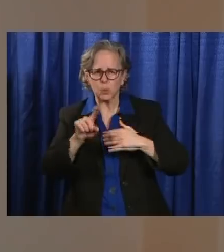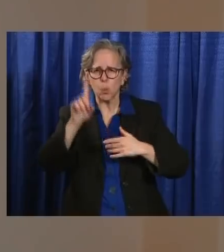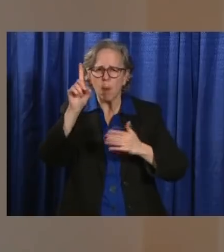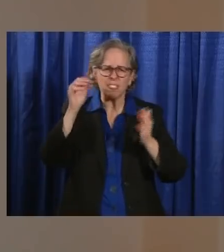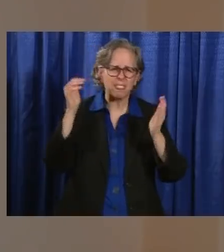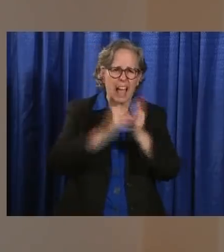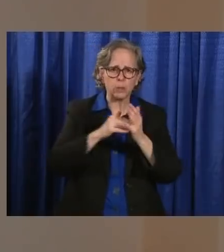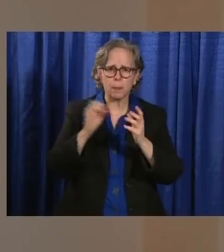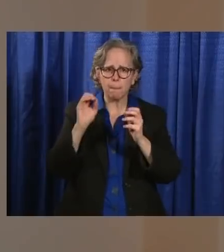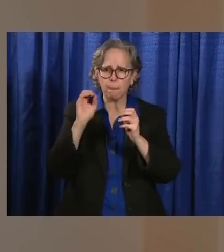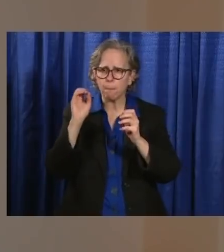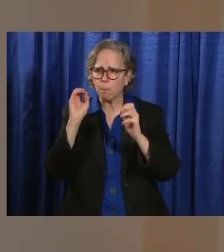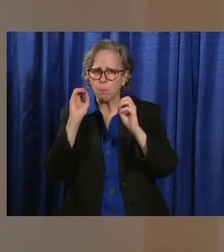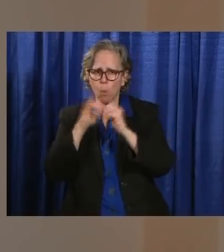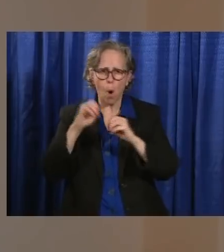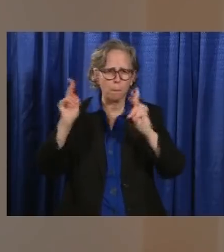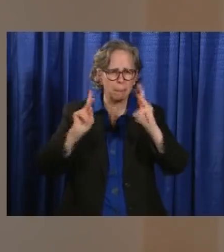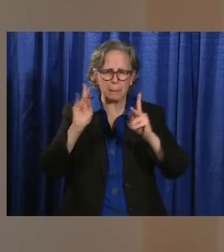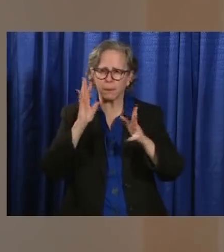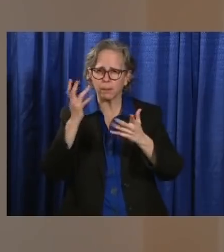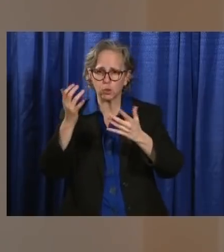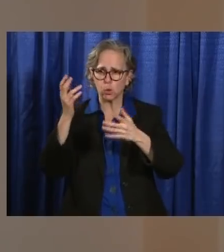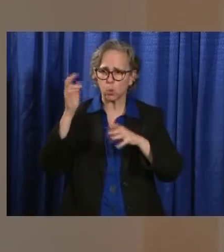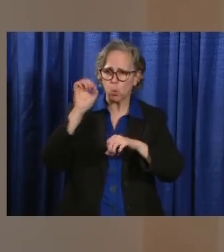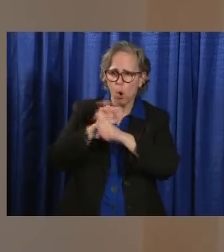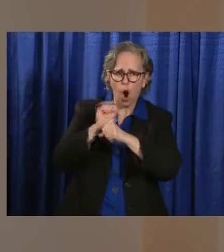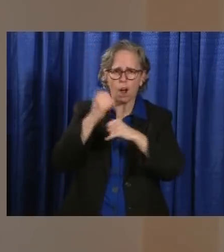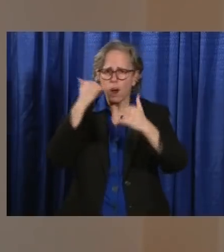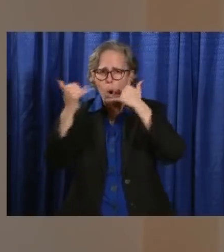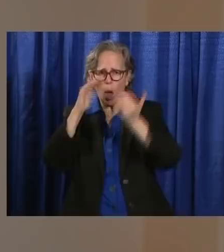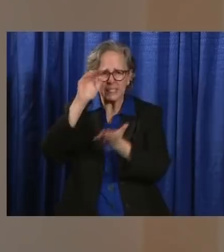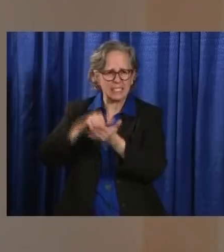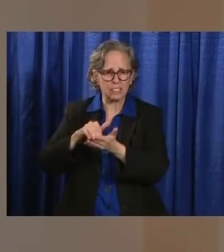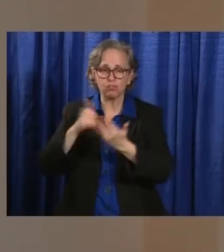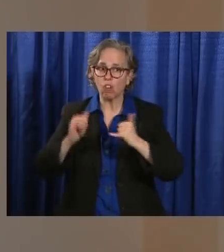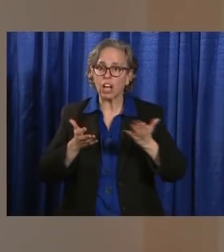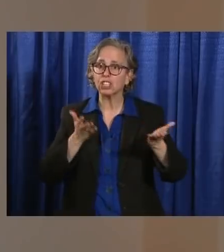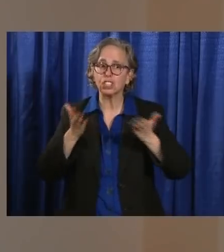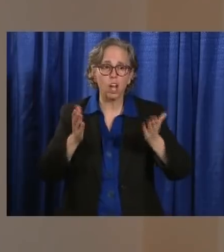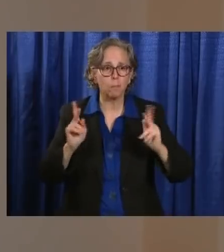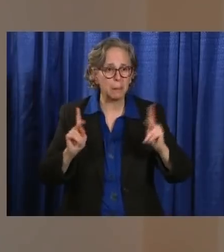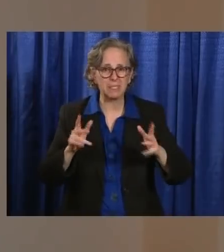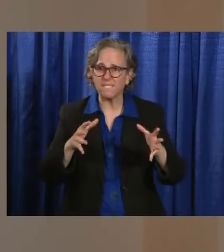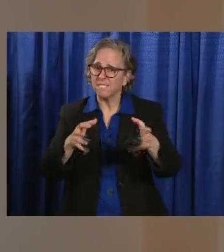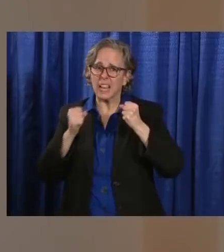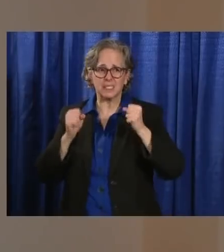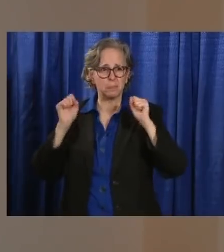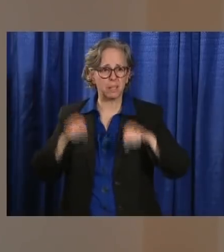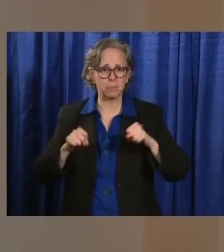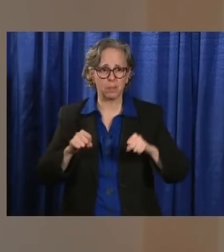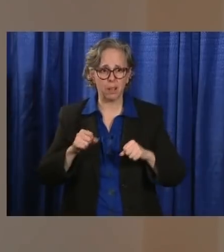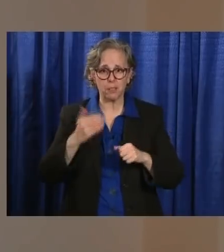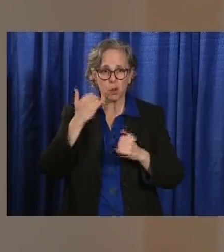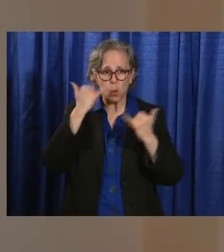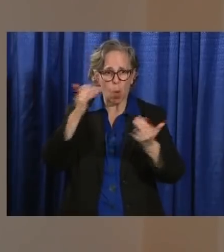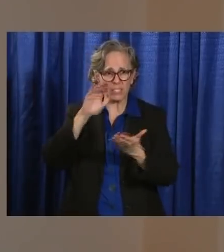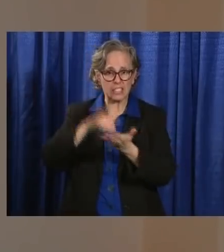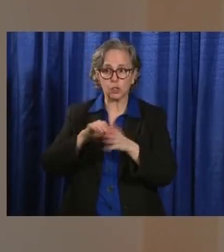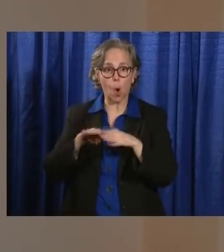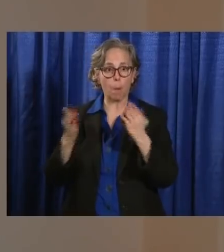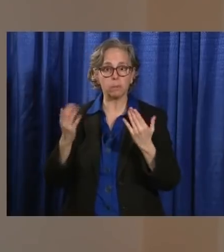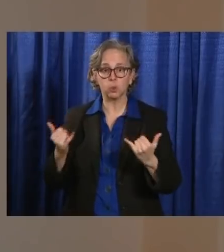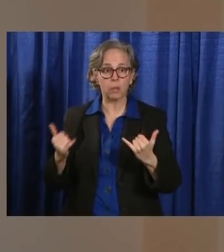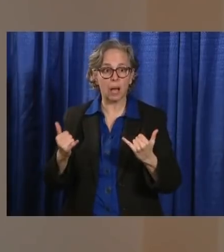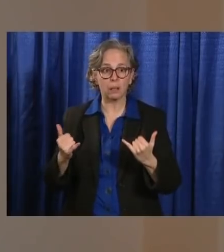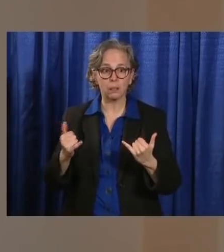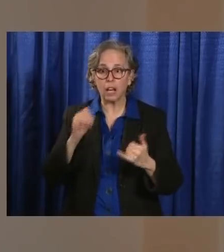try to serve these folks as fast as they can. The call center is open today. It will be open tomorrow from 9